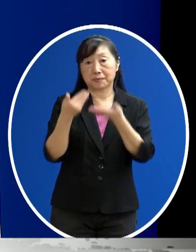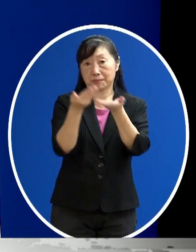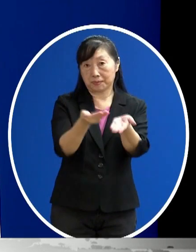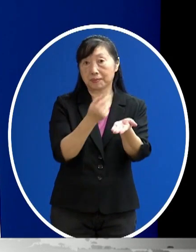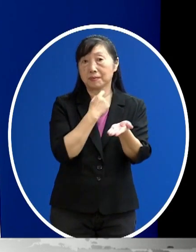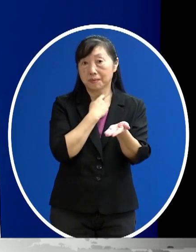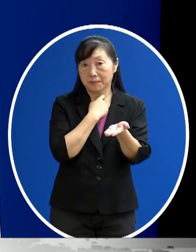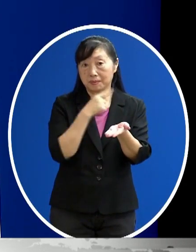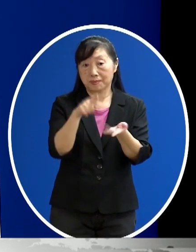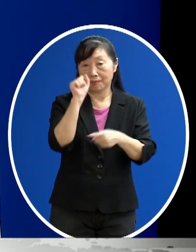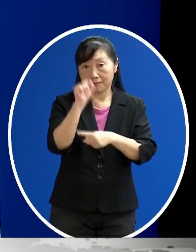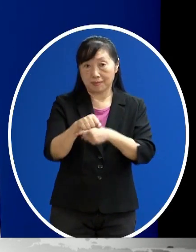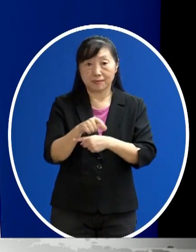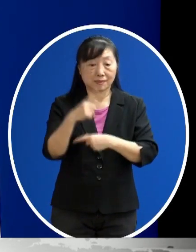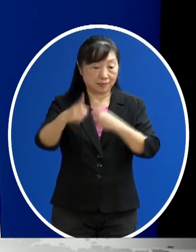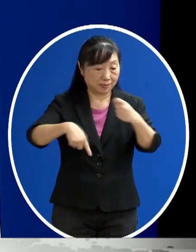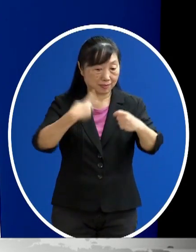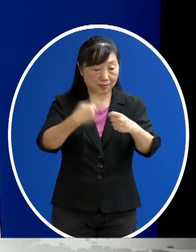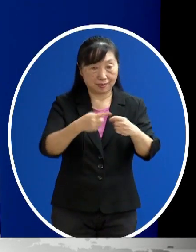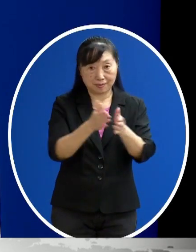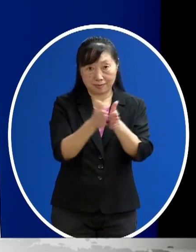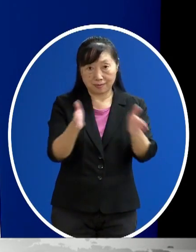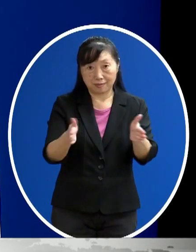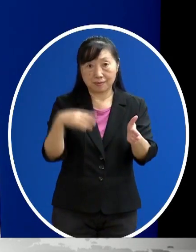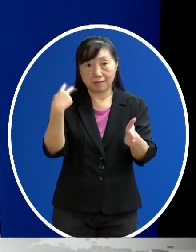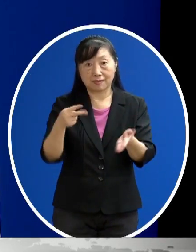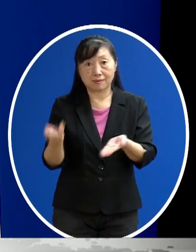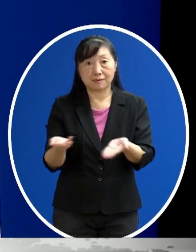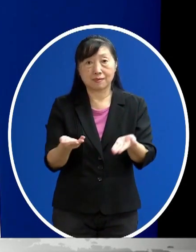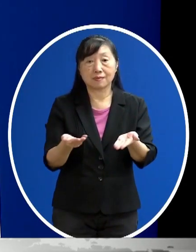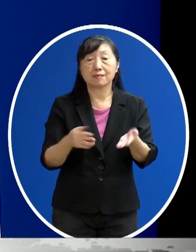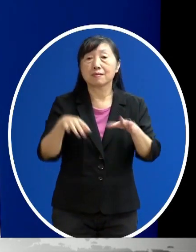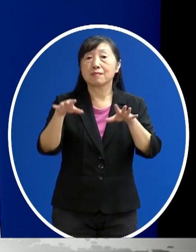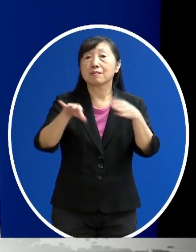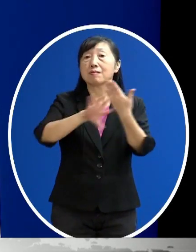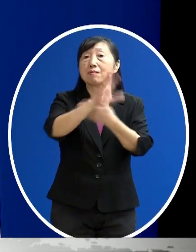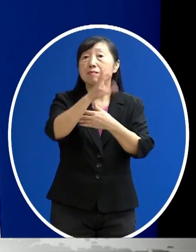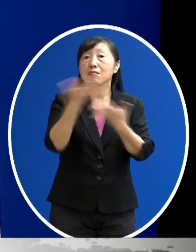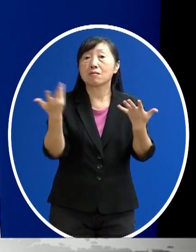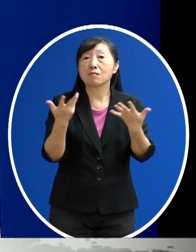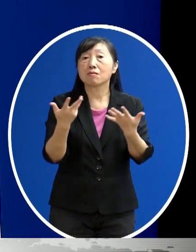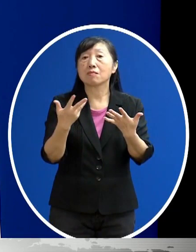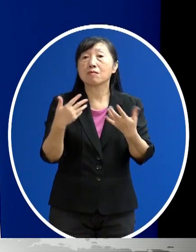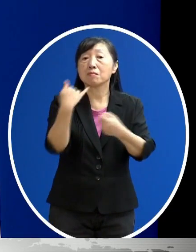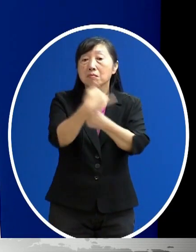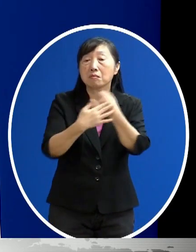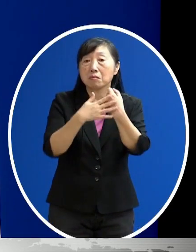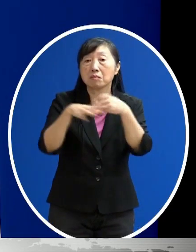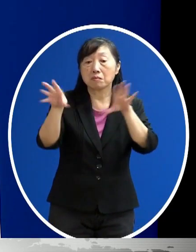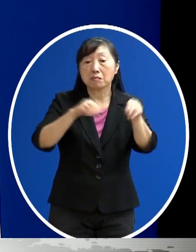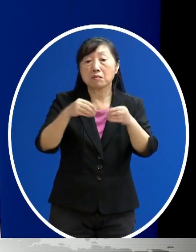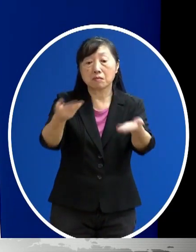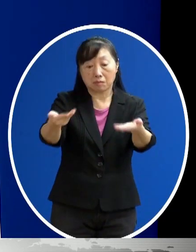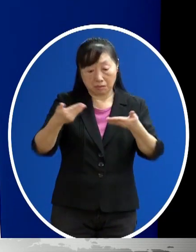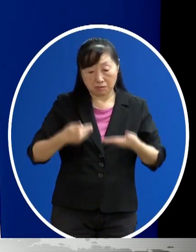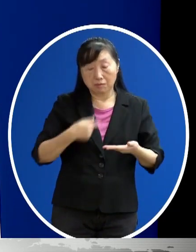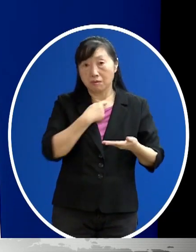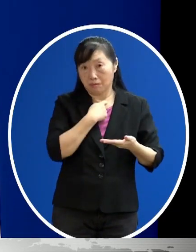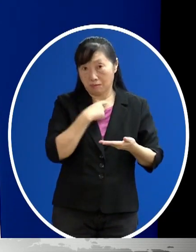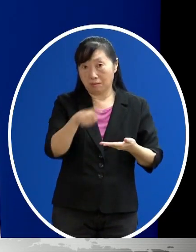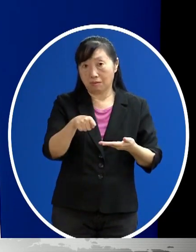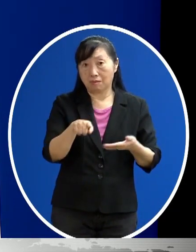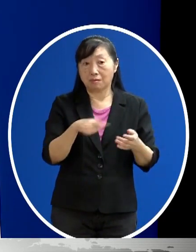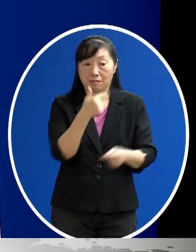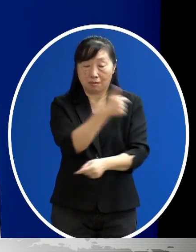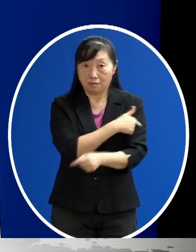manufacturer must submit a report on the vaccine's protective effectiveness to domestic and international agencies. The report